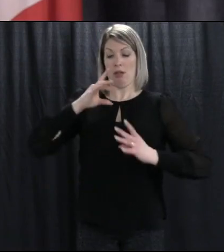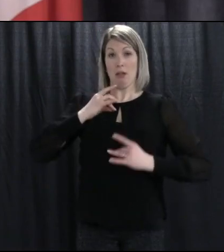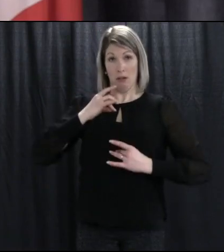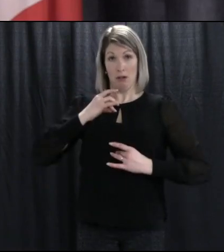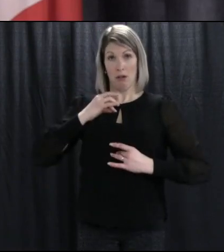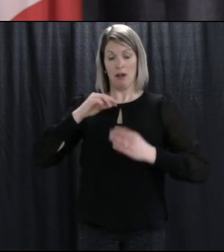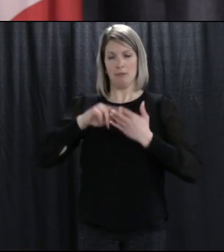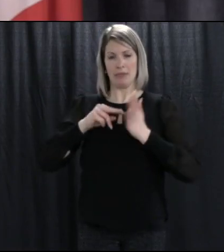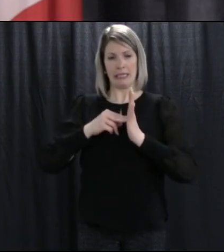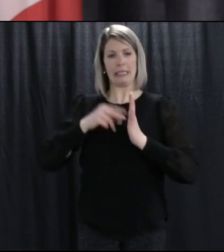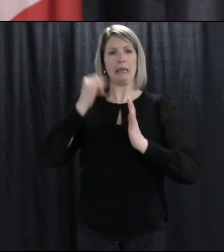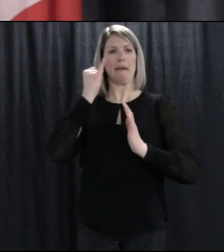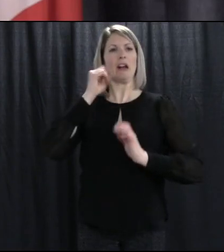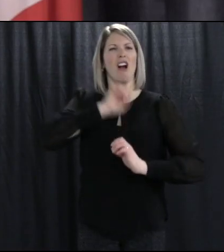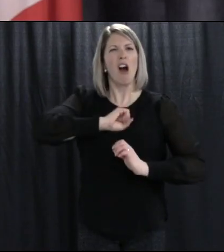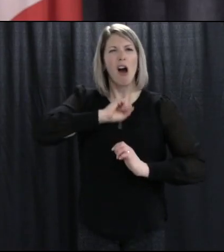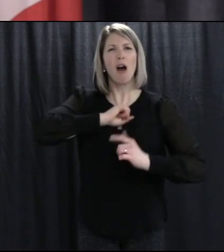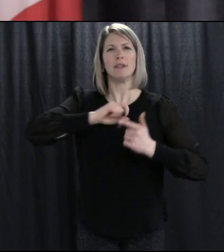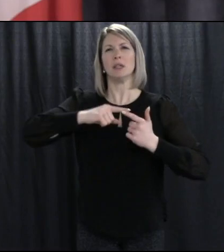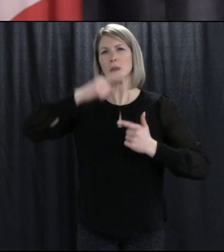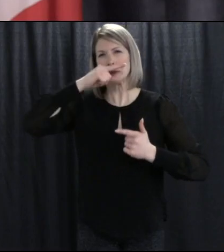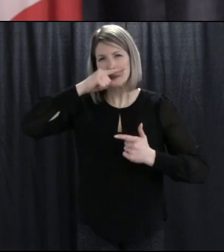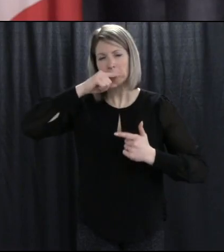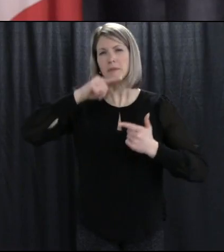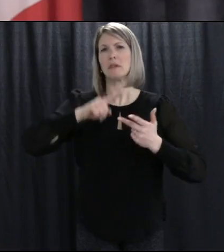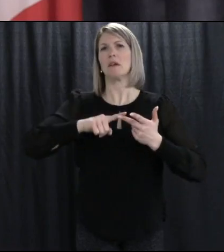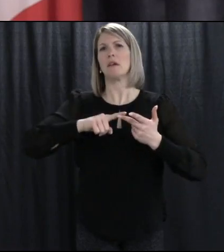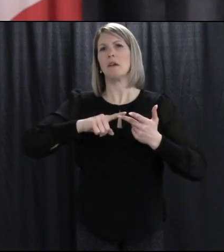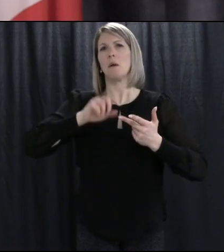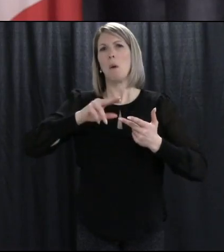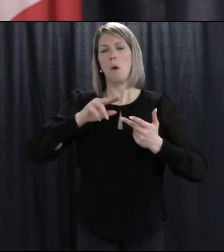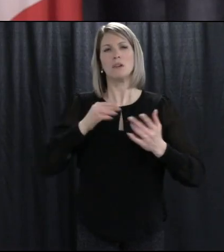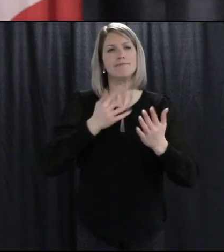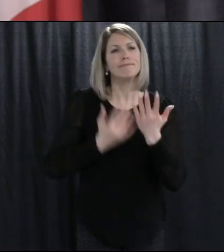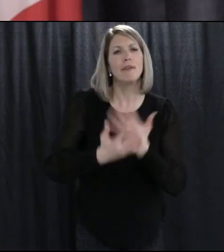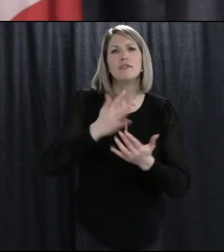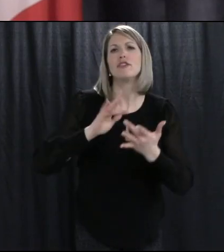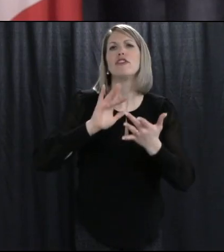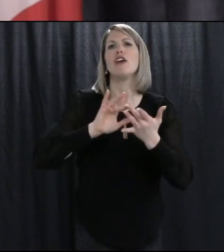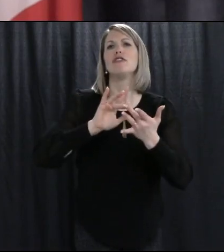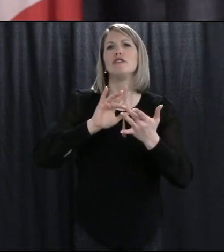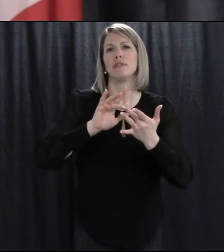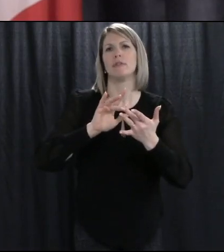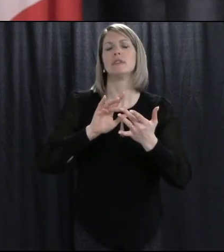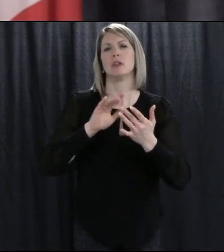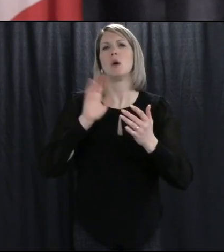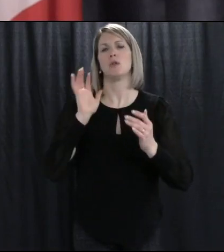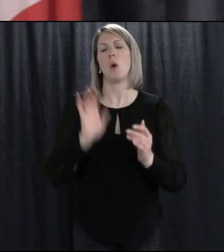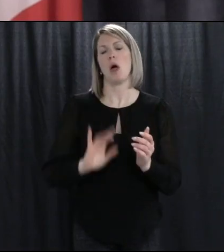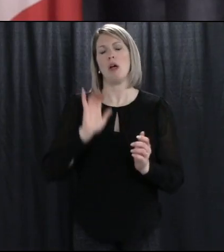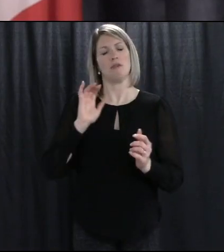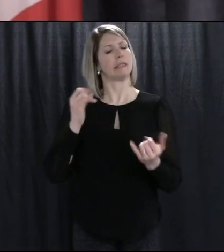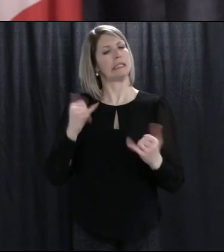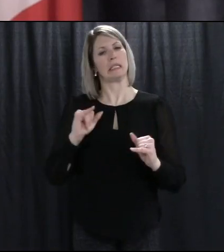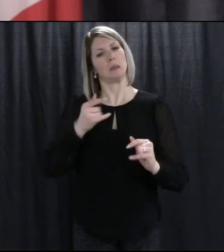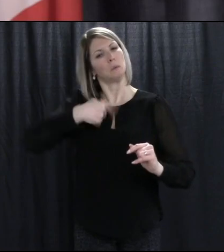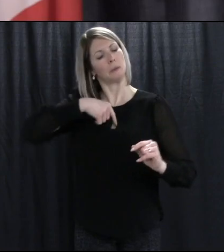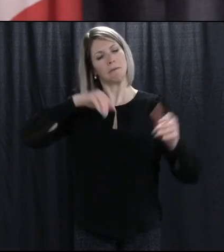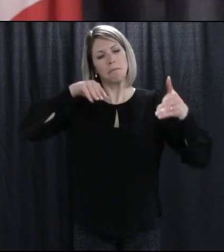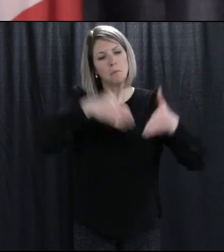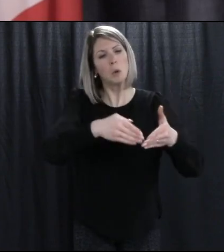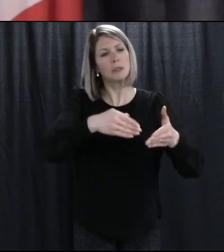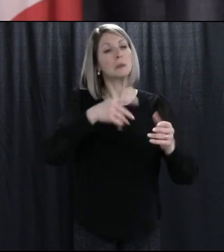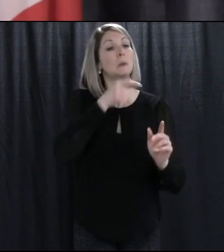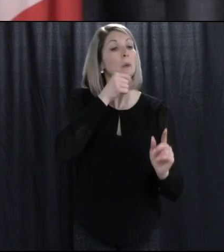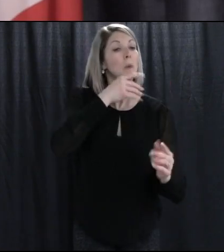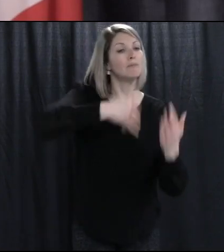it's most contagious when you're in close contact with somebody. So that still is the basis for our contact tracing at the moment.